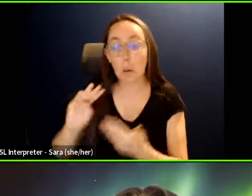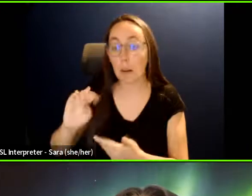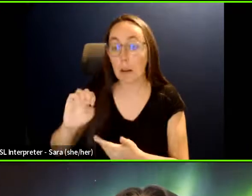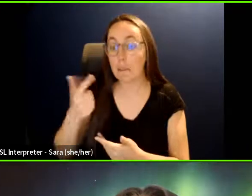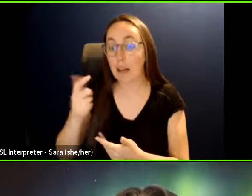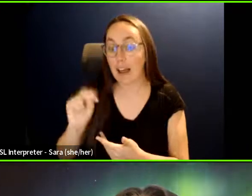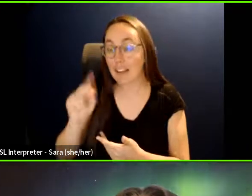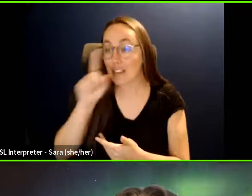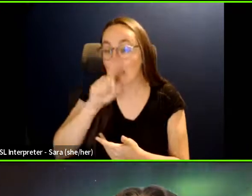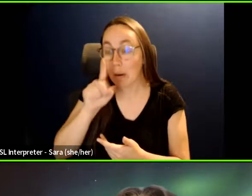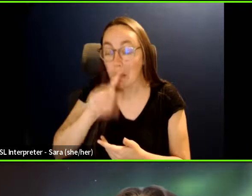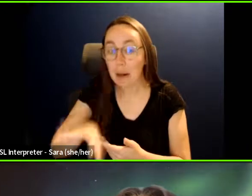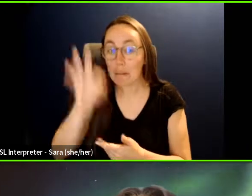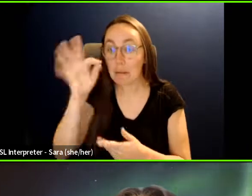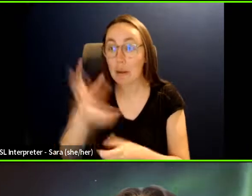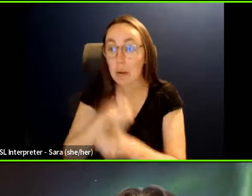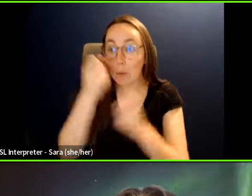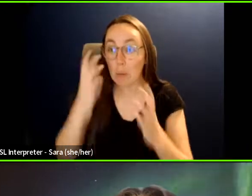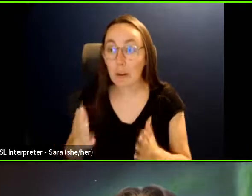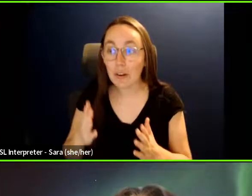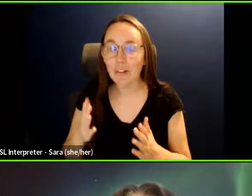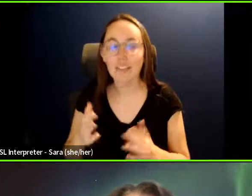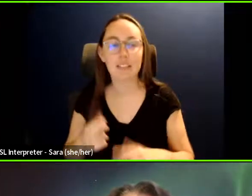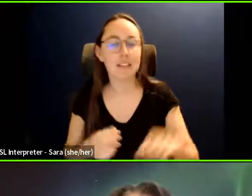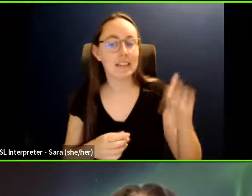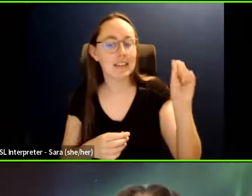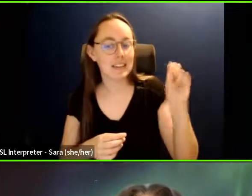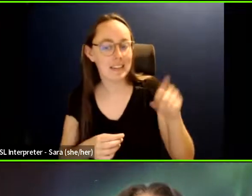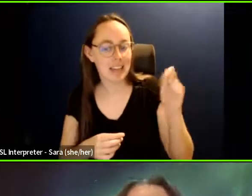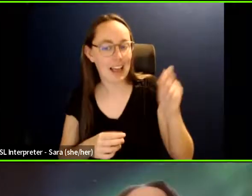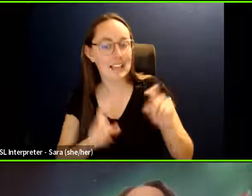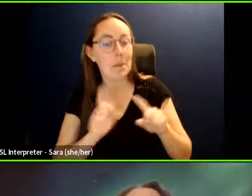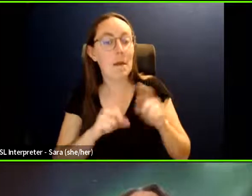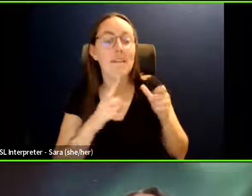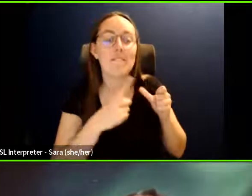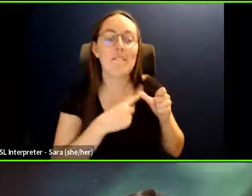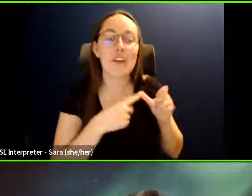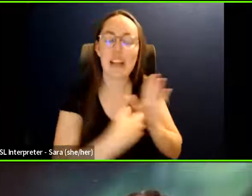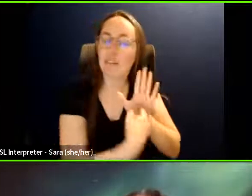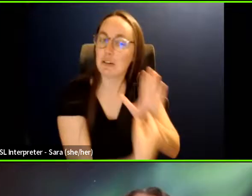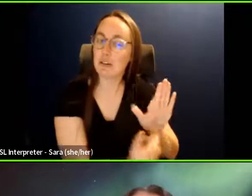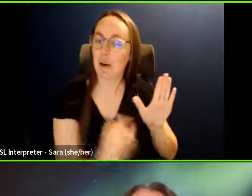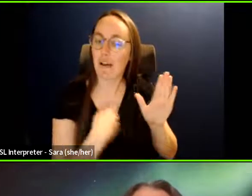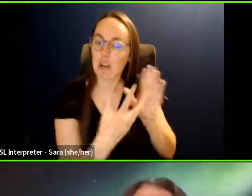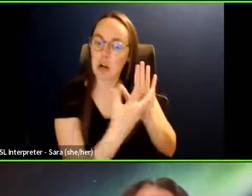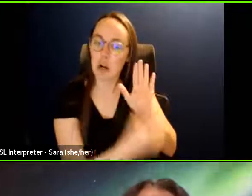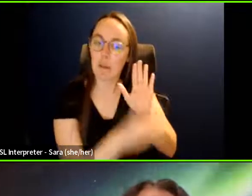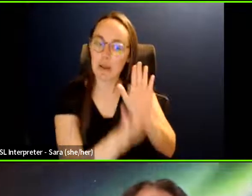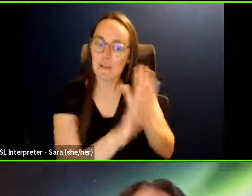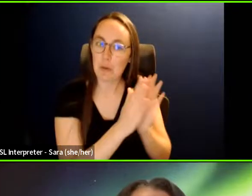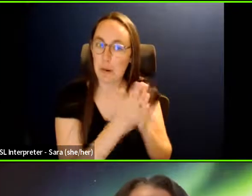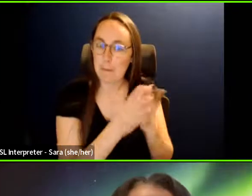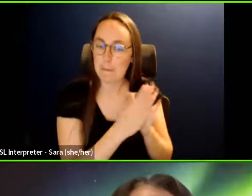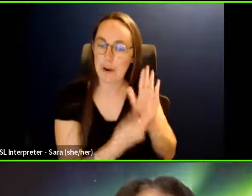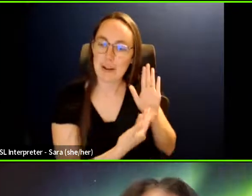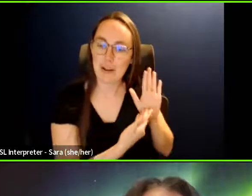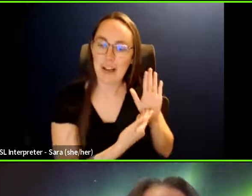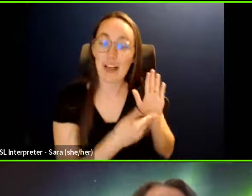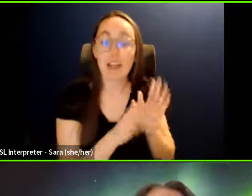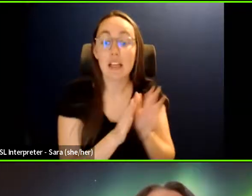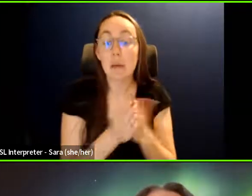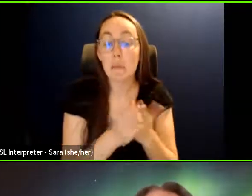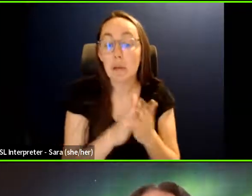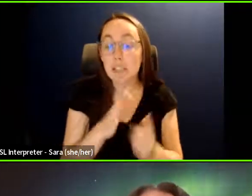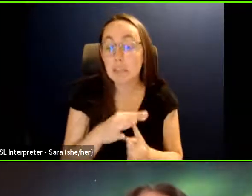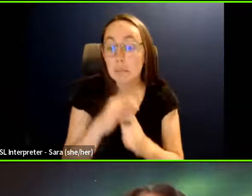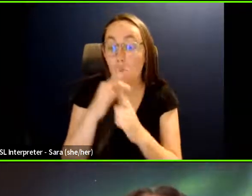Yes, Sue. But before we do that, I also have a copy of your book here, Therese. But this book is a little extra special because